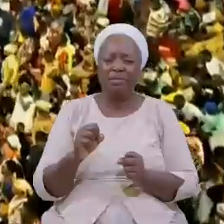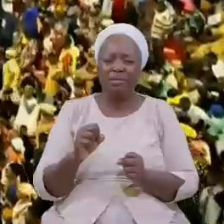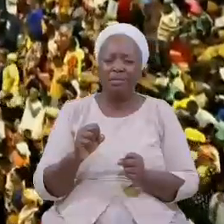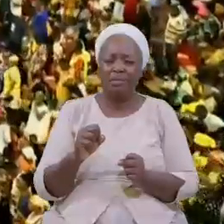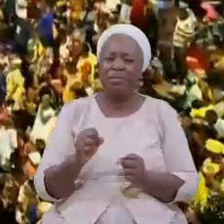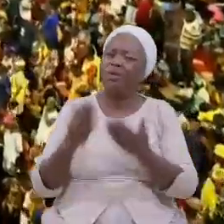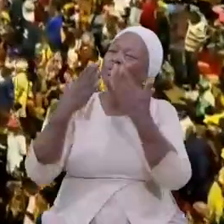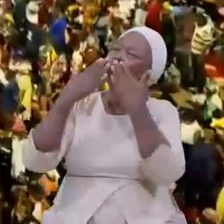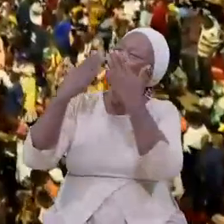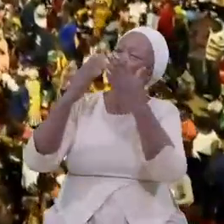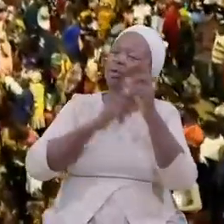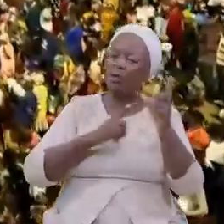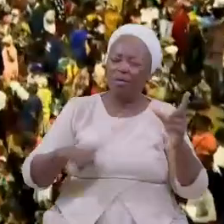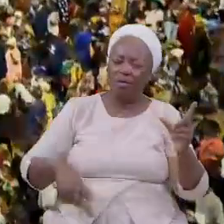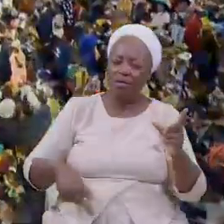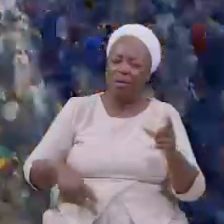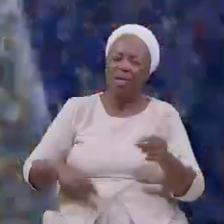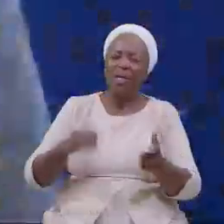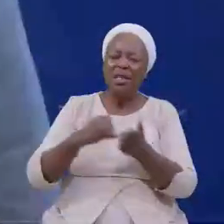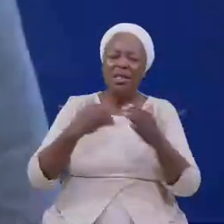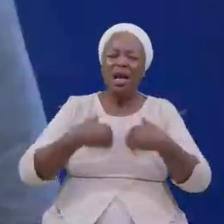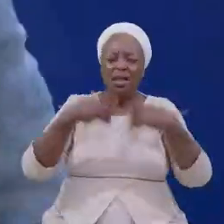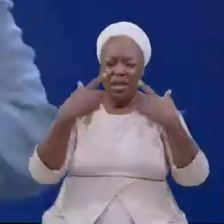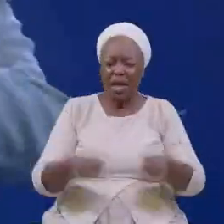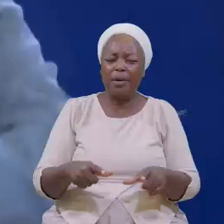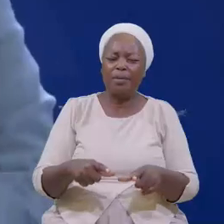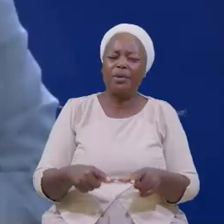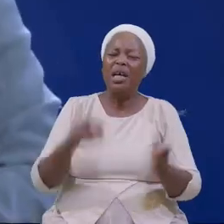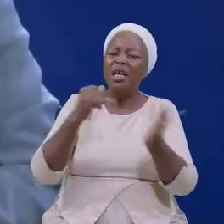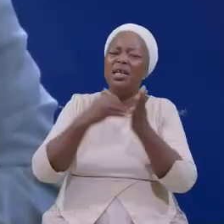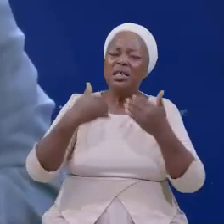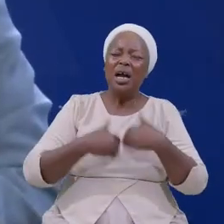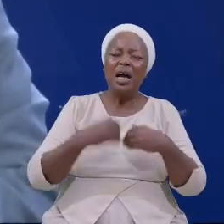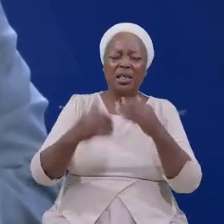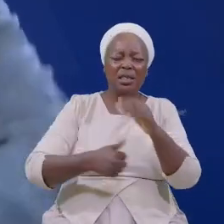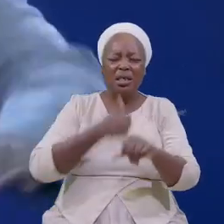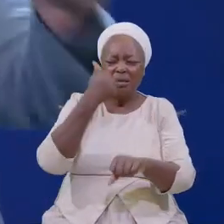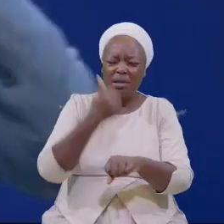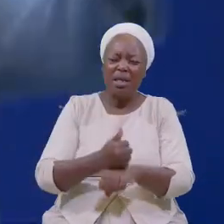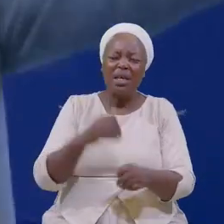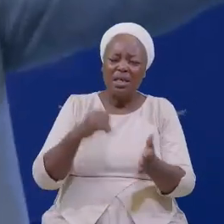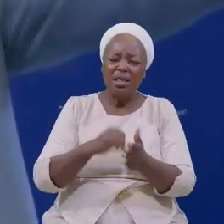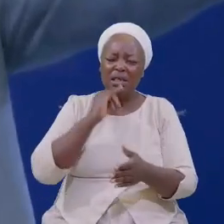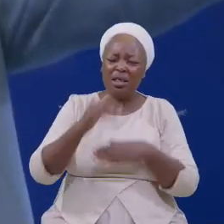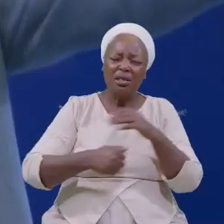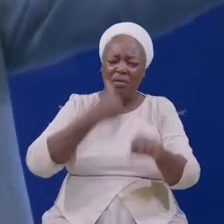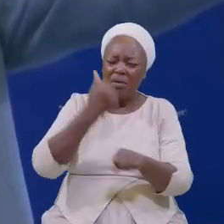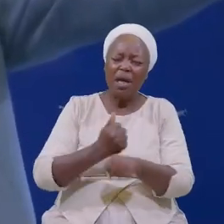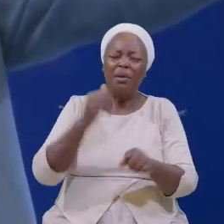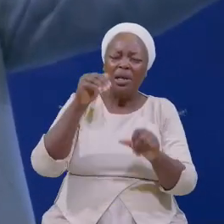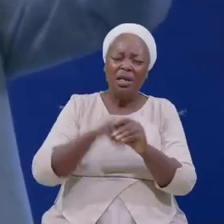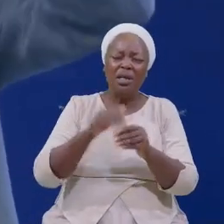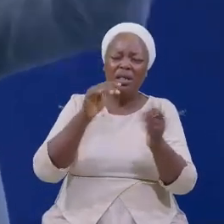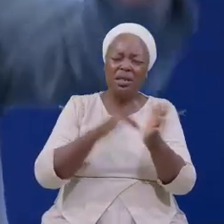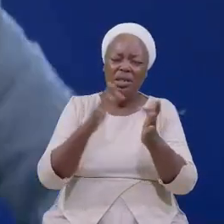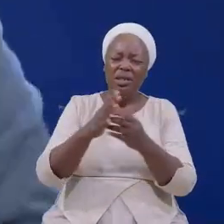Thank you, Lord. It is done. It is confirmed. In Jesus'